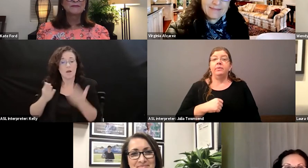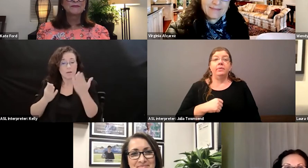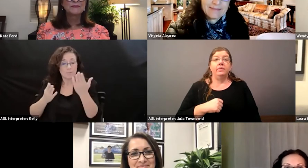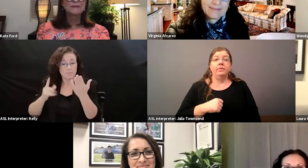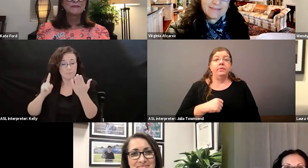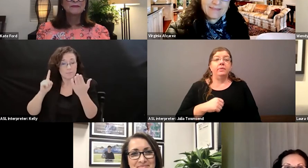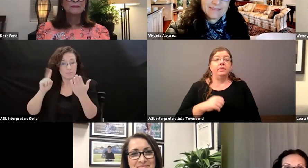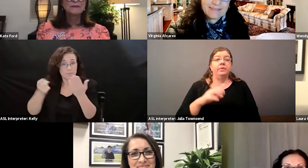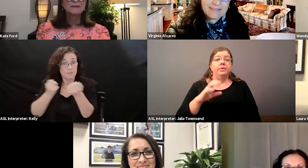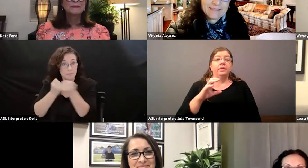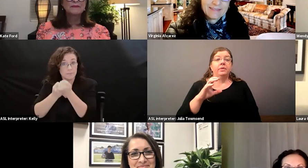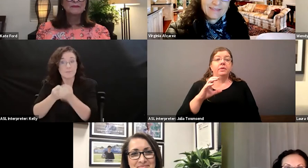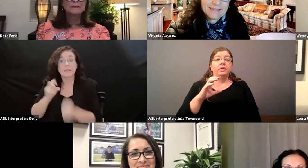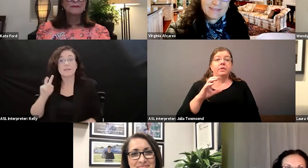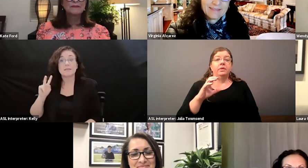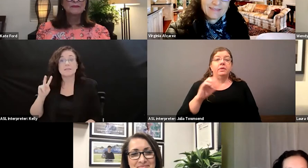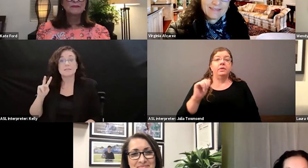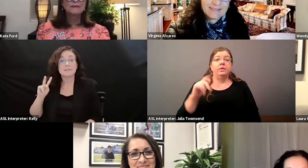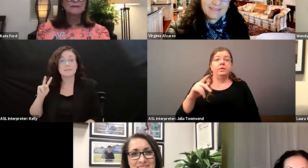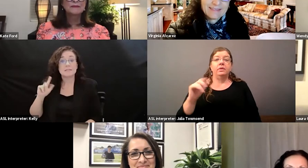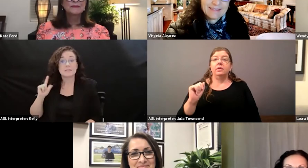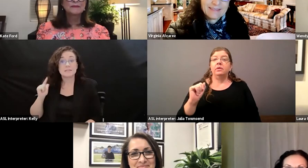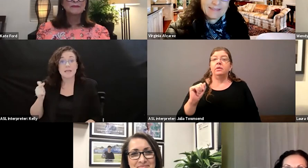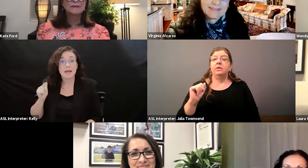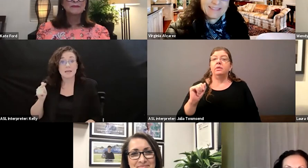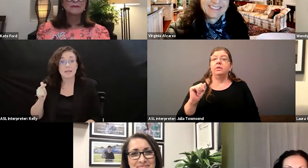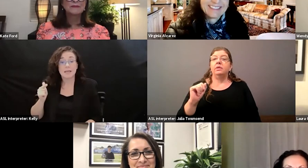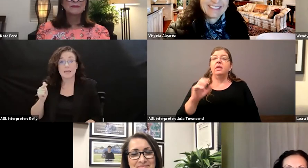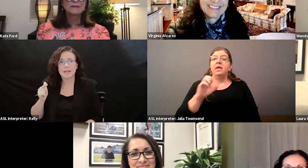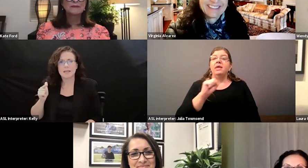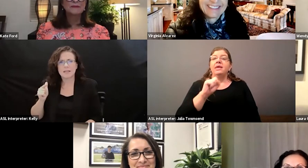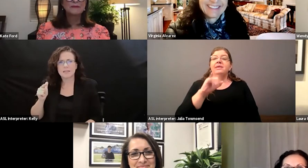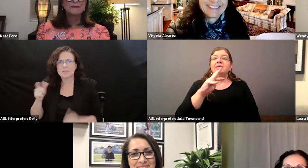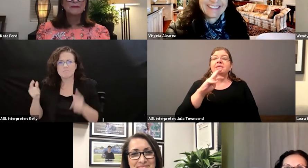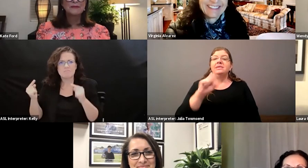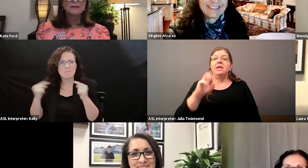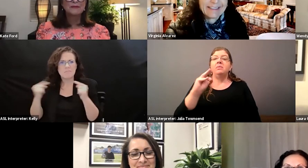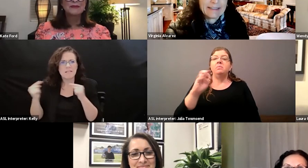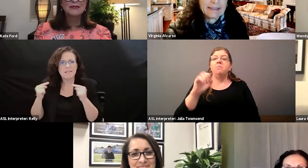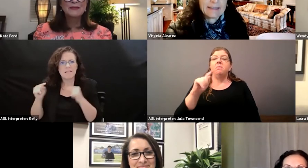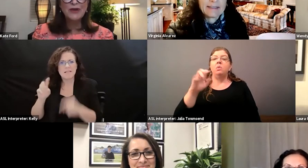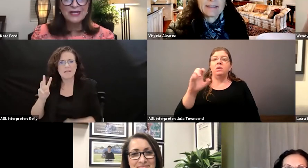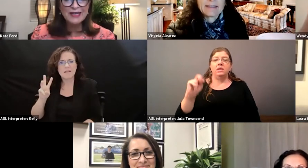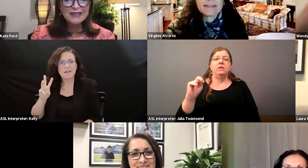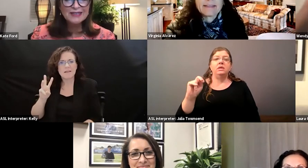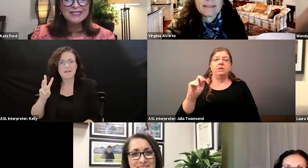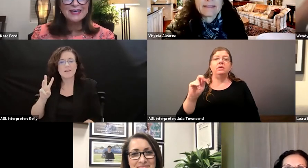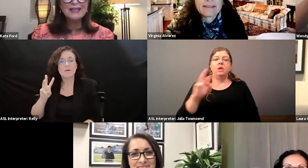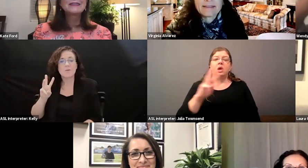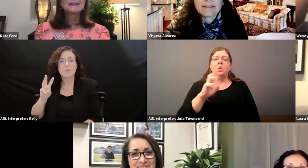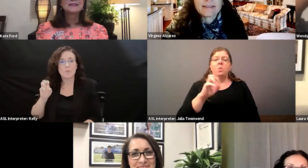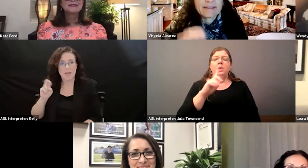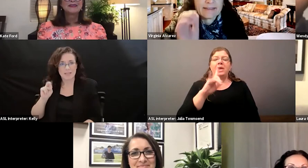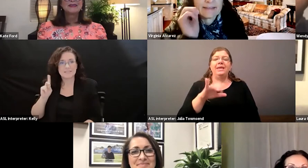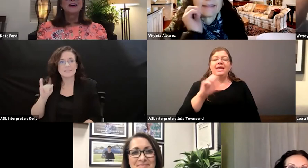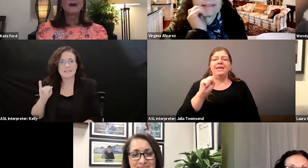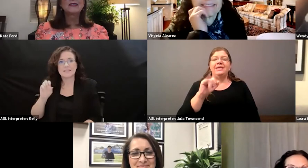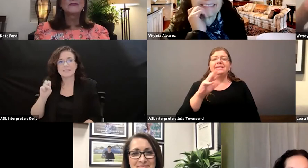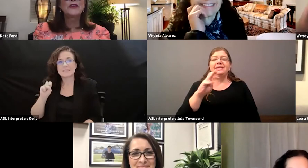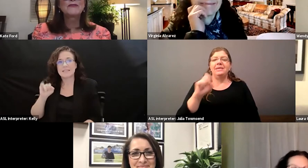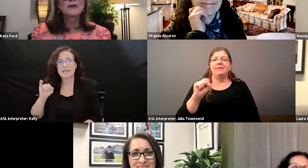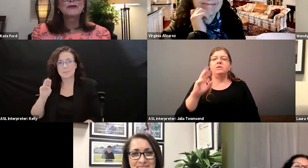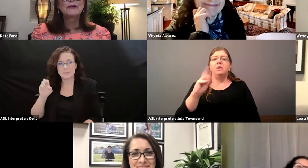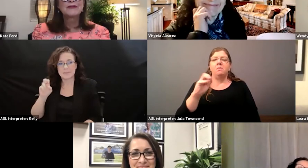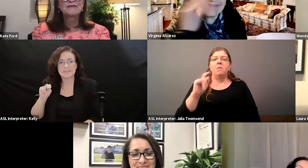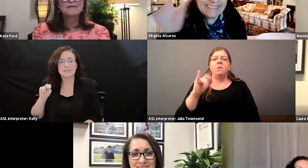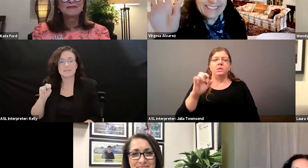see second i don't know if wendy wants to wendy's sort of if you'd like to wendy second all